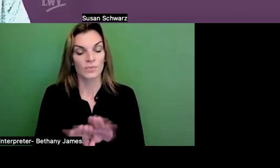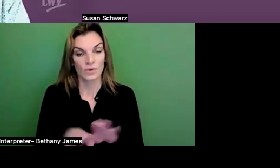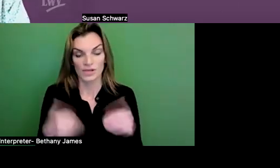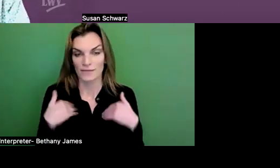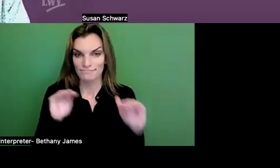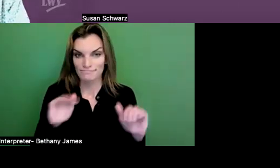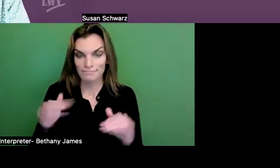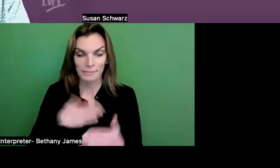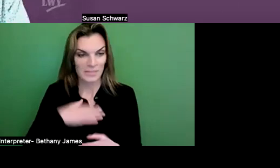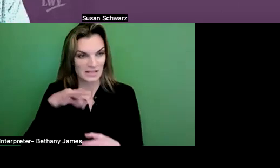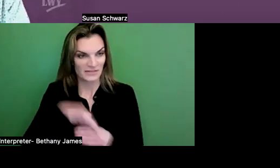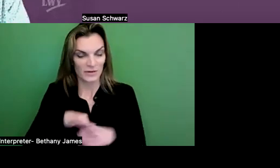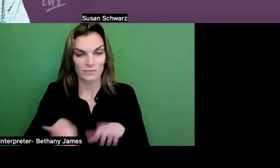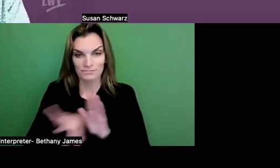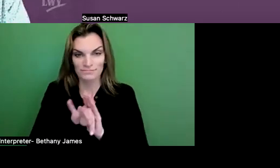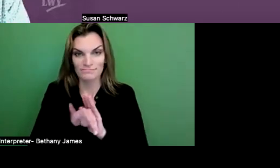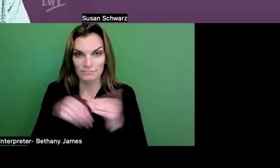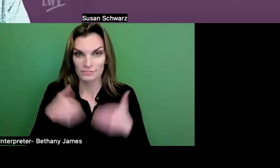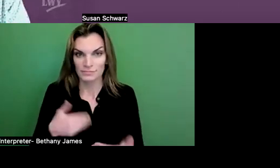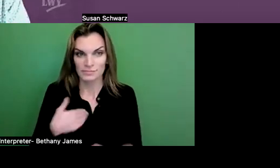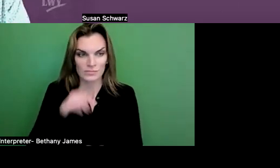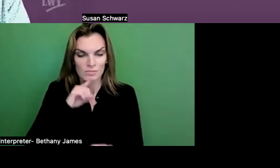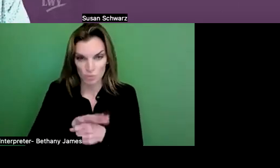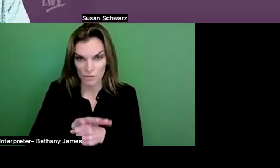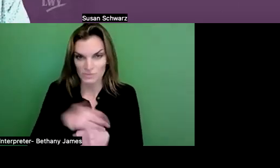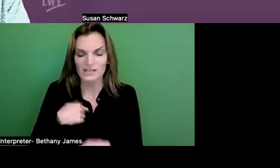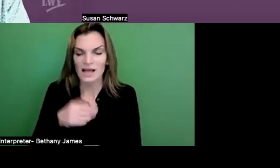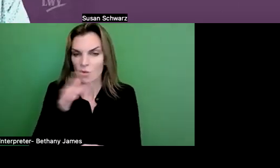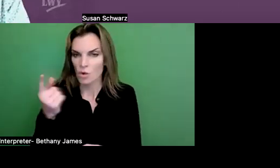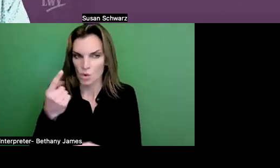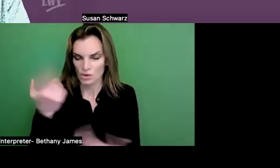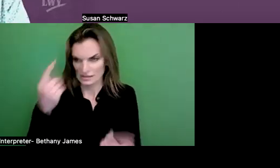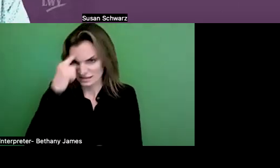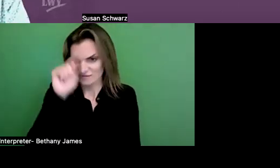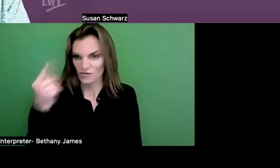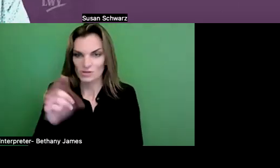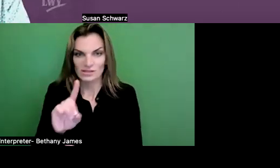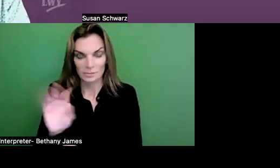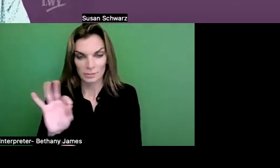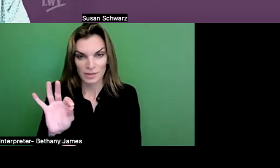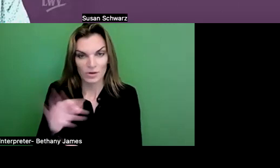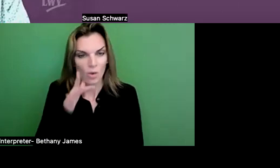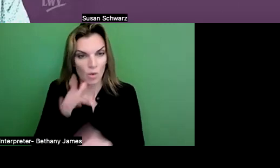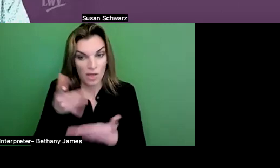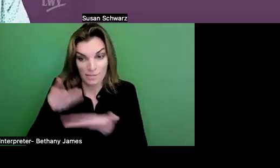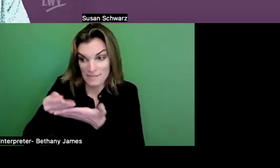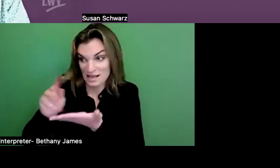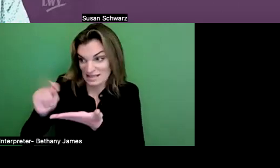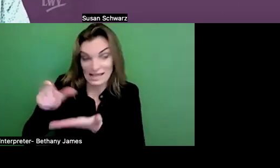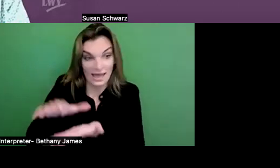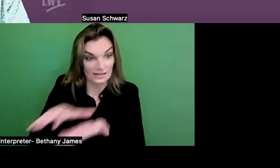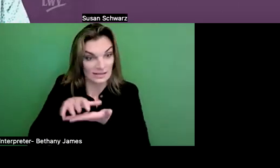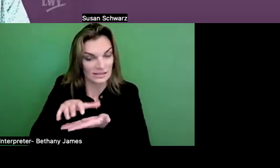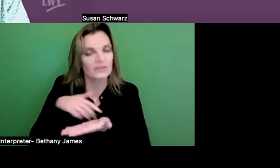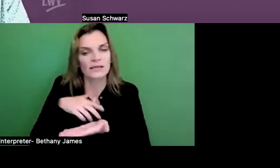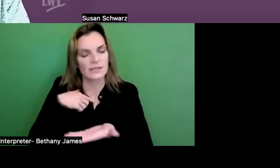I promise I will work diligently, always for the greater good of Dobbs Ferry. I will protect our tax dollars so we do not only